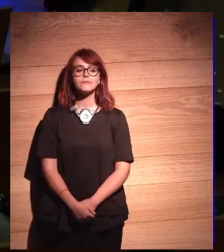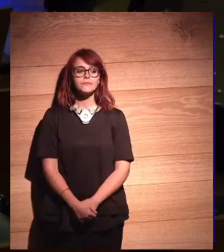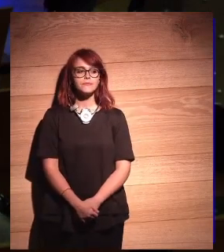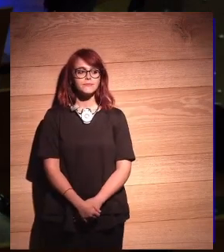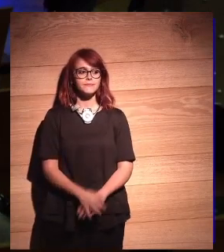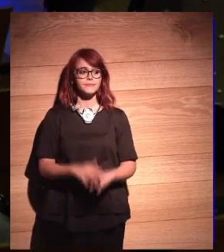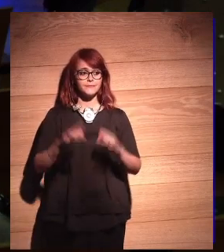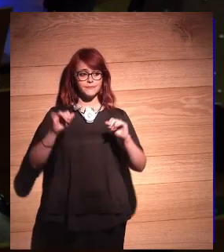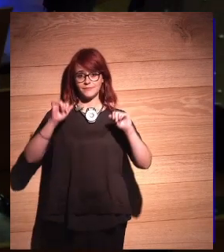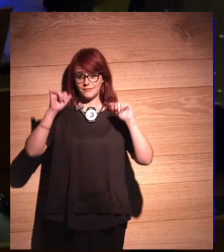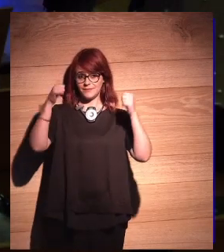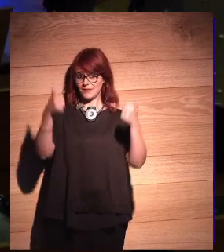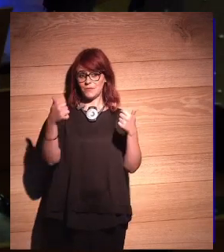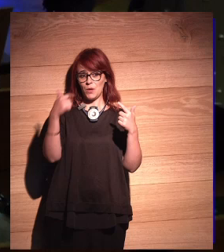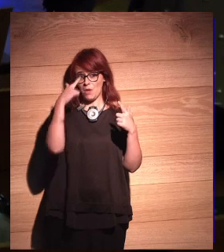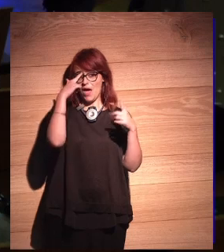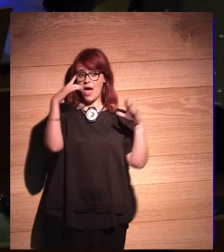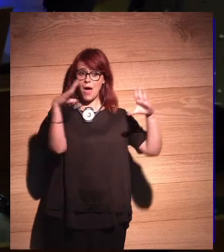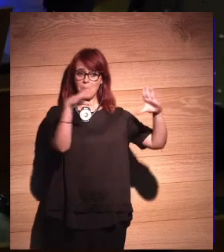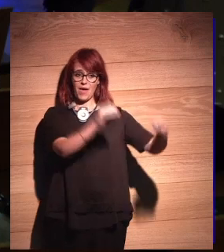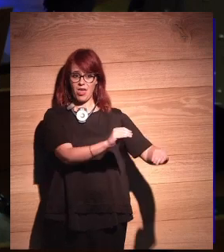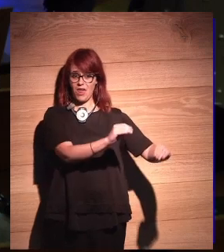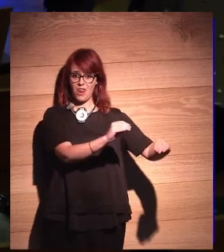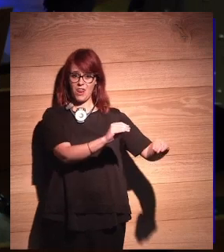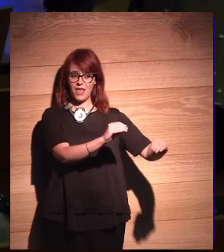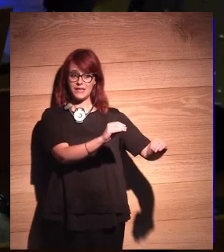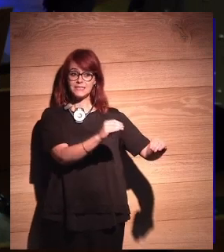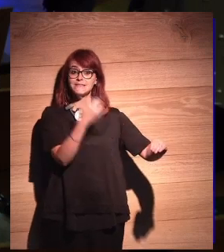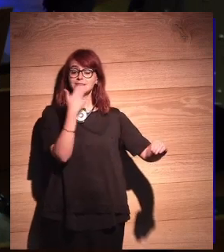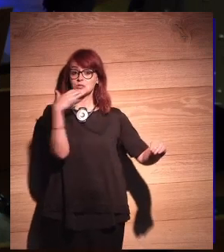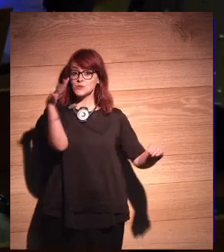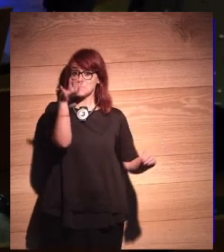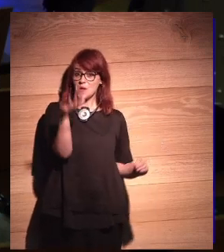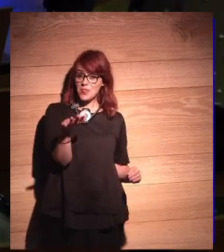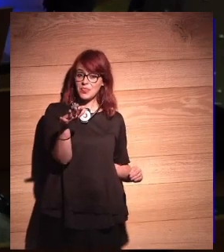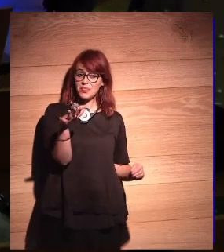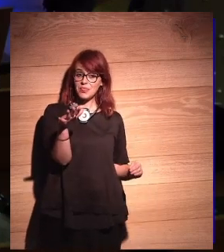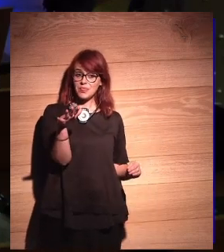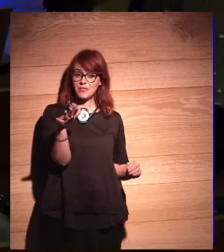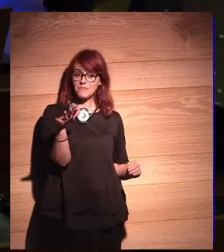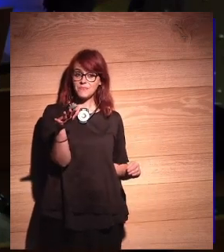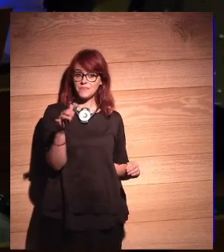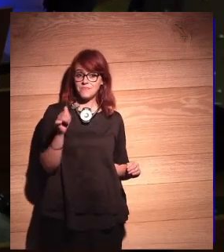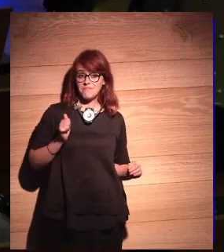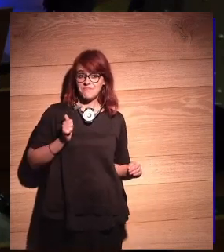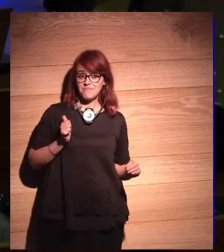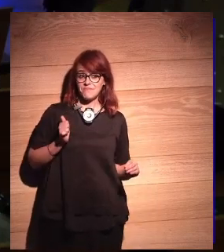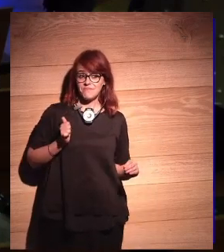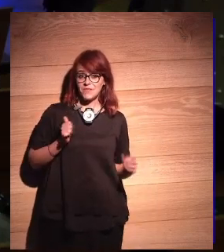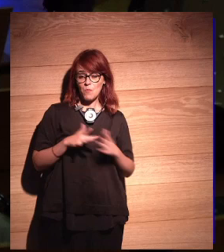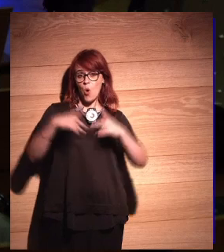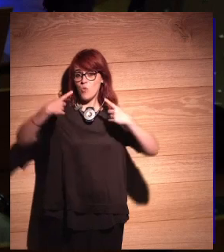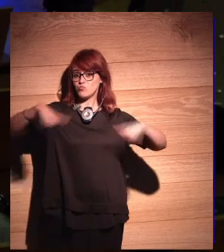Let's just turn it off, and I'm just going to play some music, okay? I'm really sorry. I don't know why this is